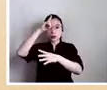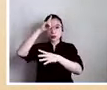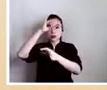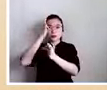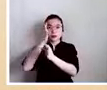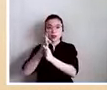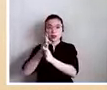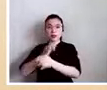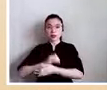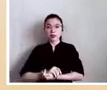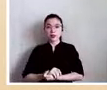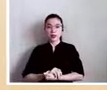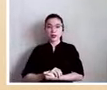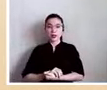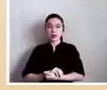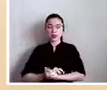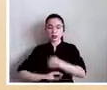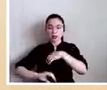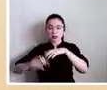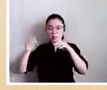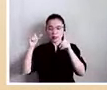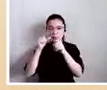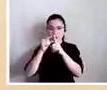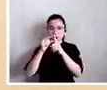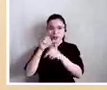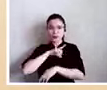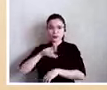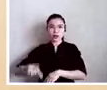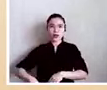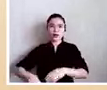The word of the Lord. Thanks be to God.